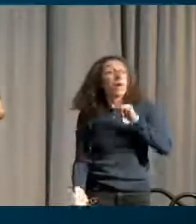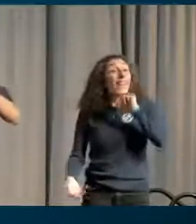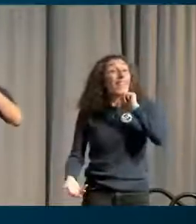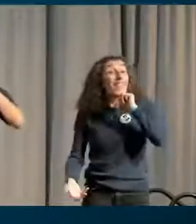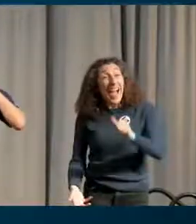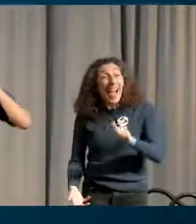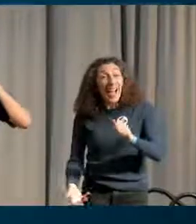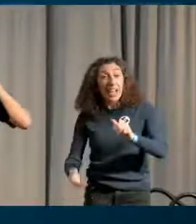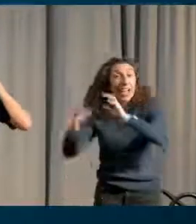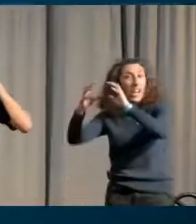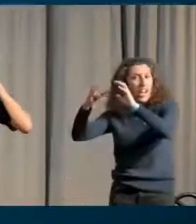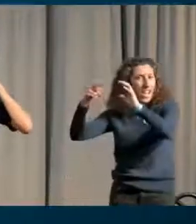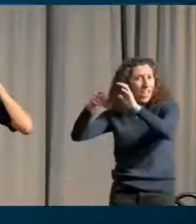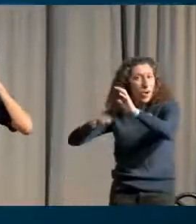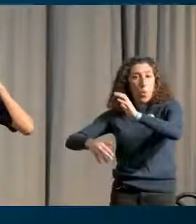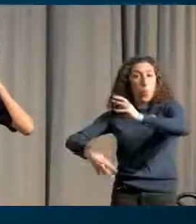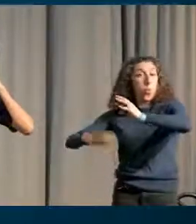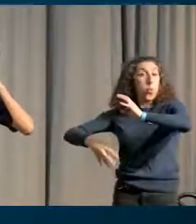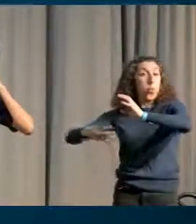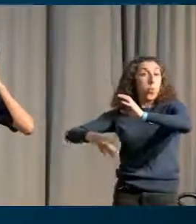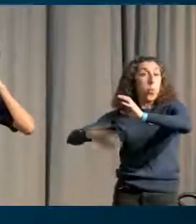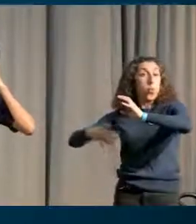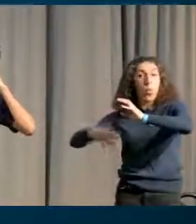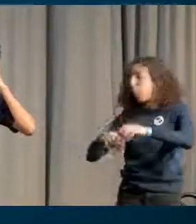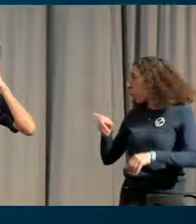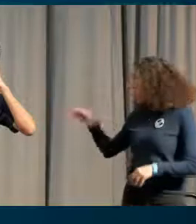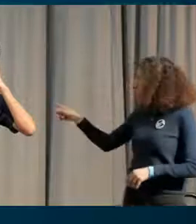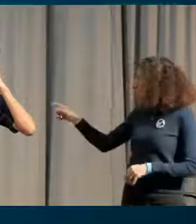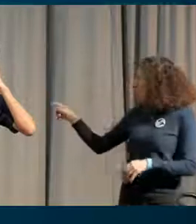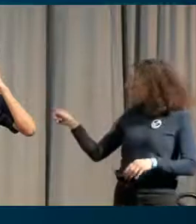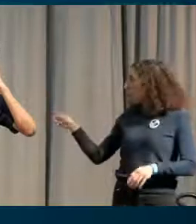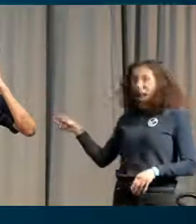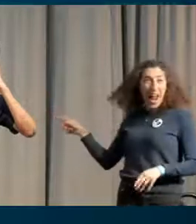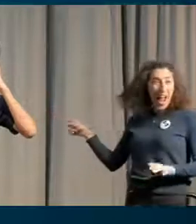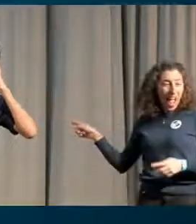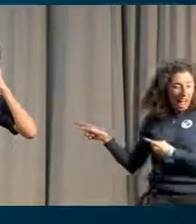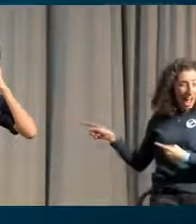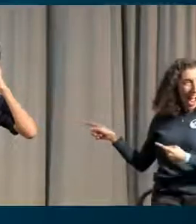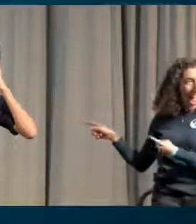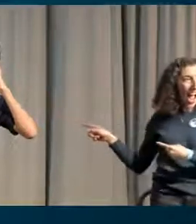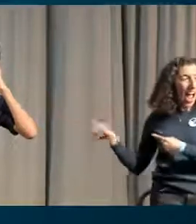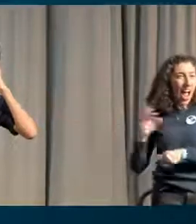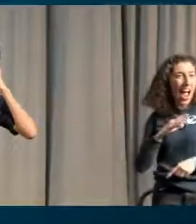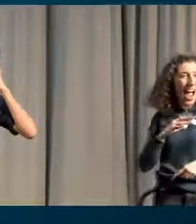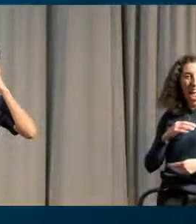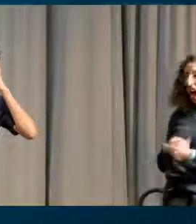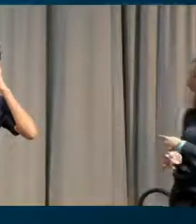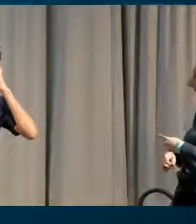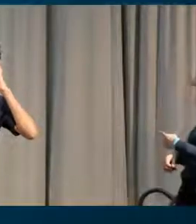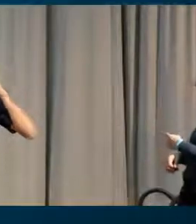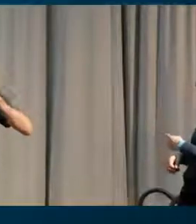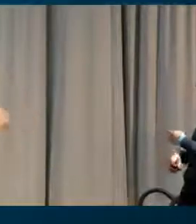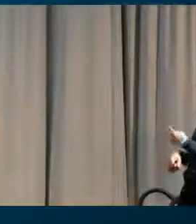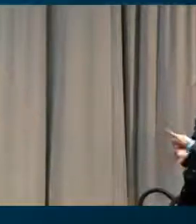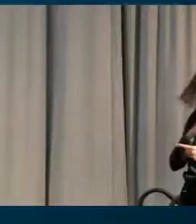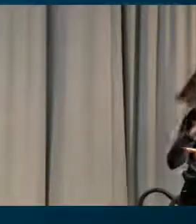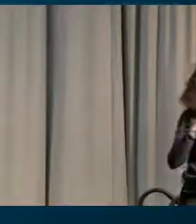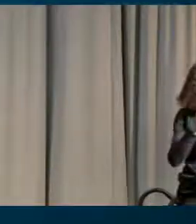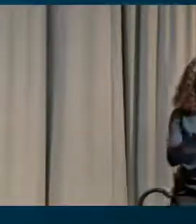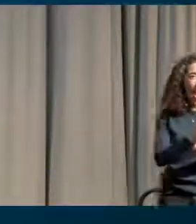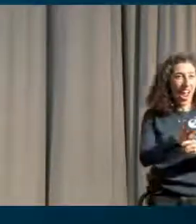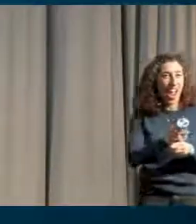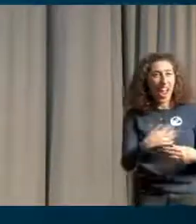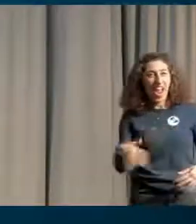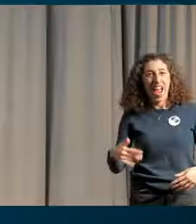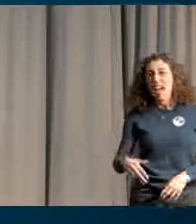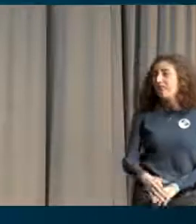like I'm like have superpowers and you can like make it look really cool. All right. Don't tell anyone else what's happening. This is a secret between you and I. All right. Okay. Really cool. Thank